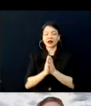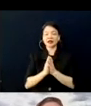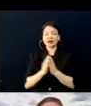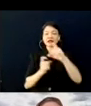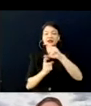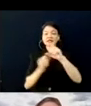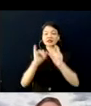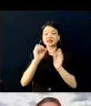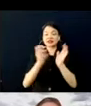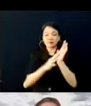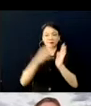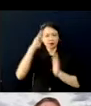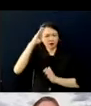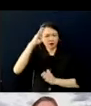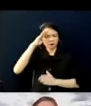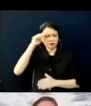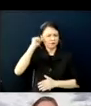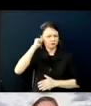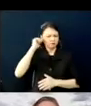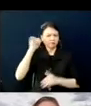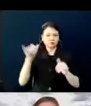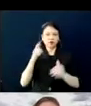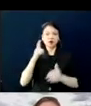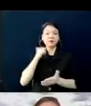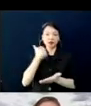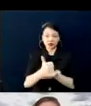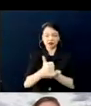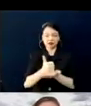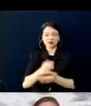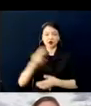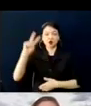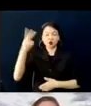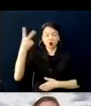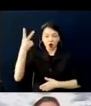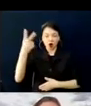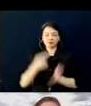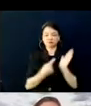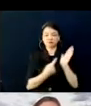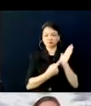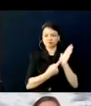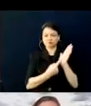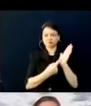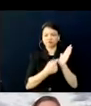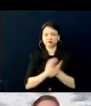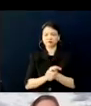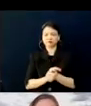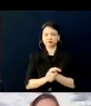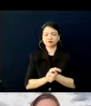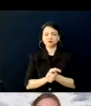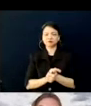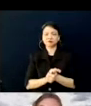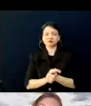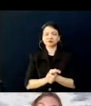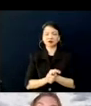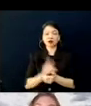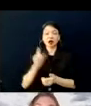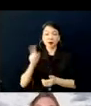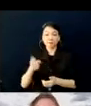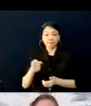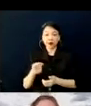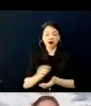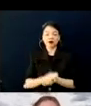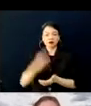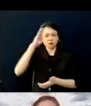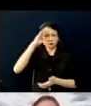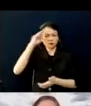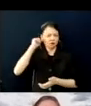Now, the second biggest predictor for men and the single largest predictor for women is whether or not they receive government benefits. And in fact, women